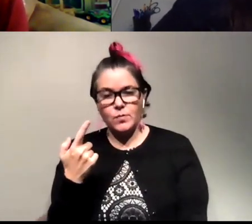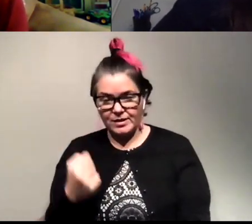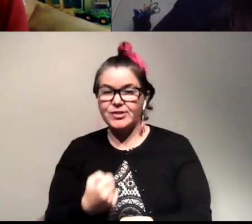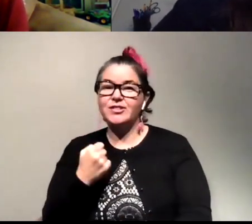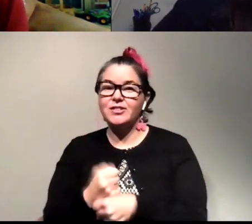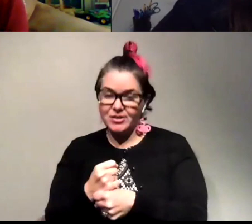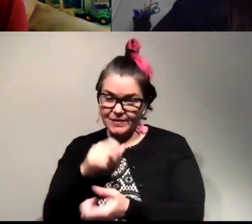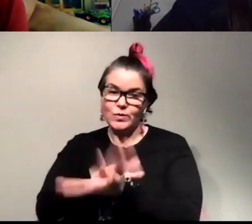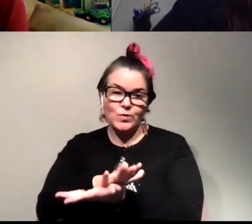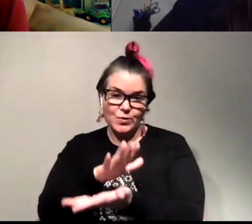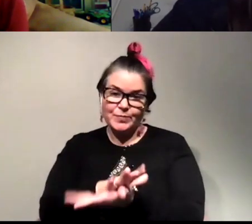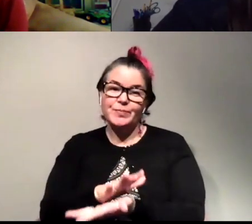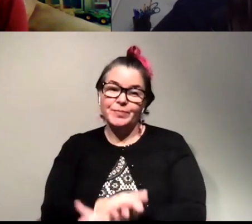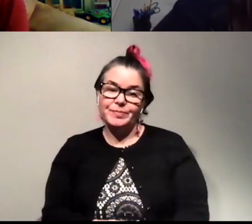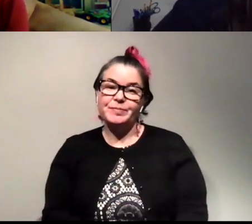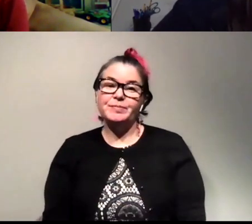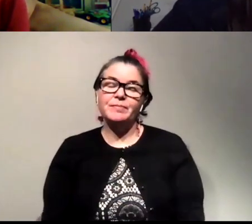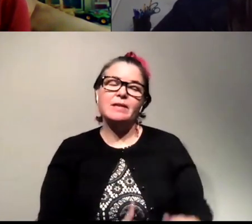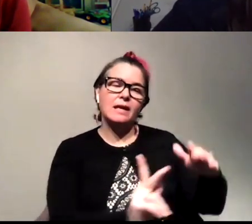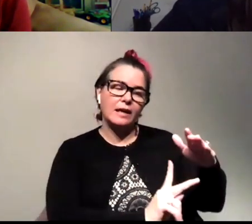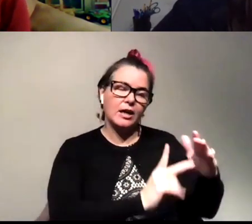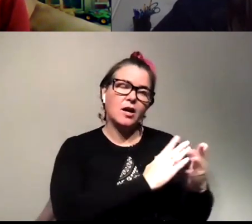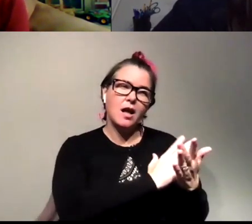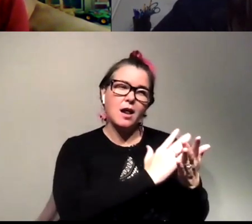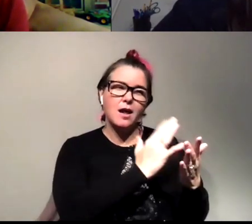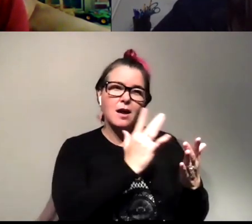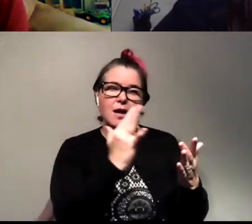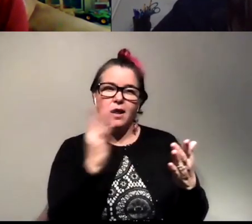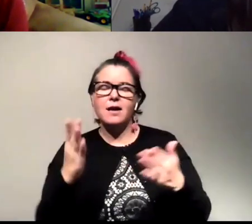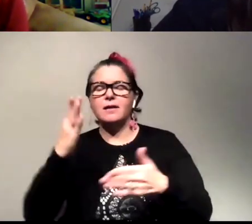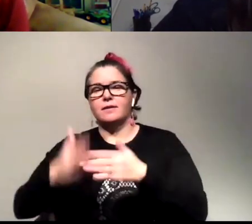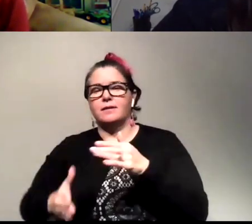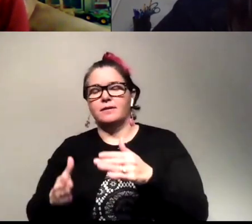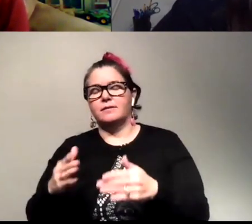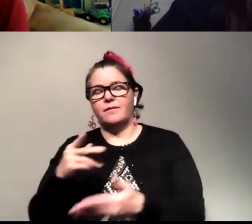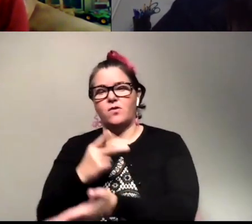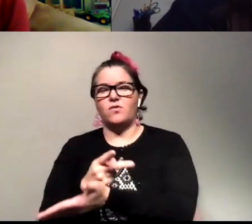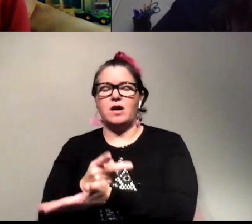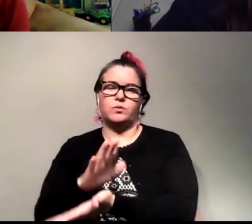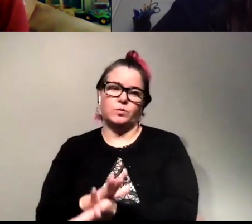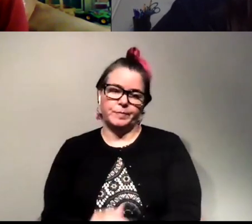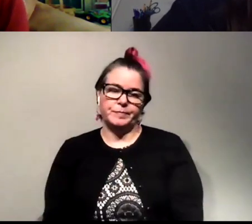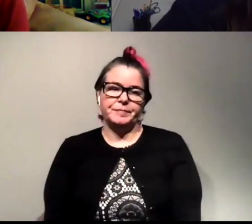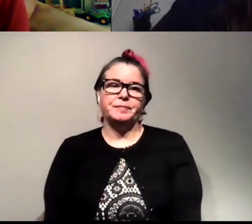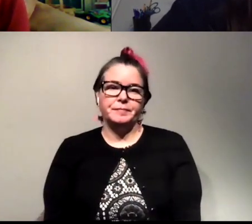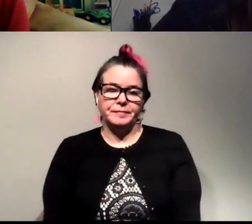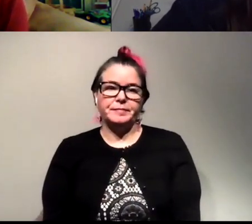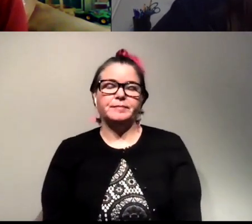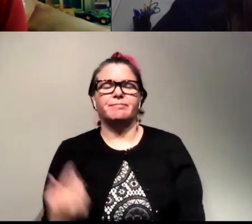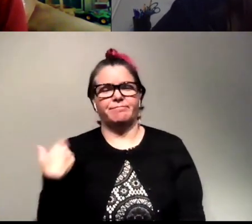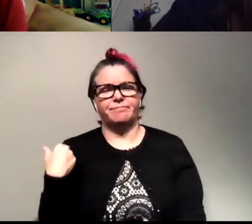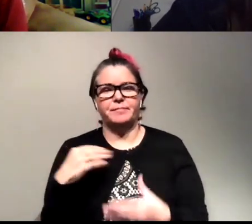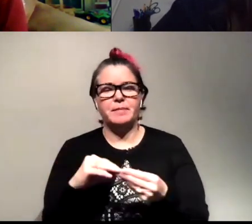years of school, from kindergarten to the end of graduate school. And then, as I mentioned,